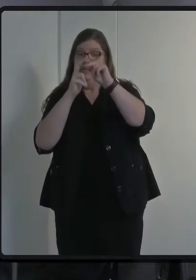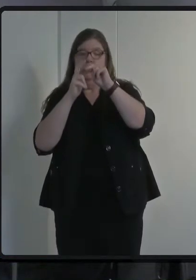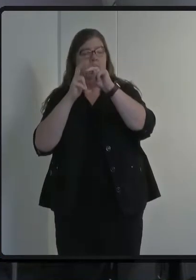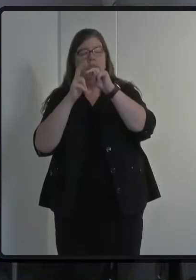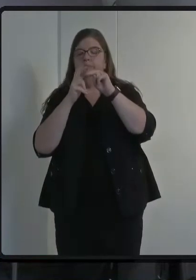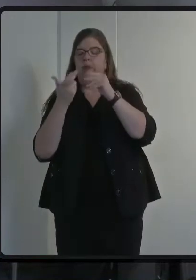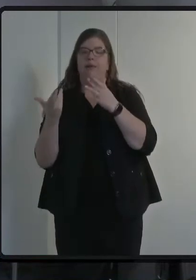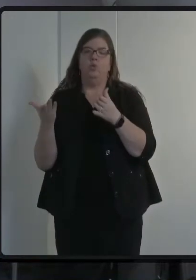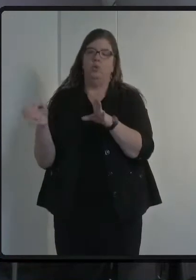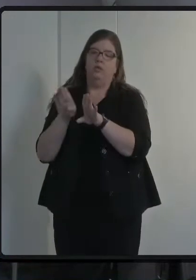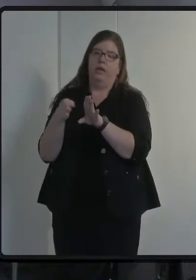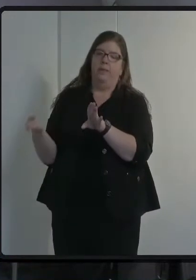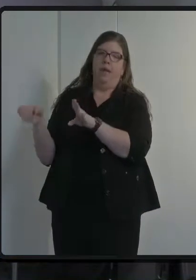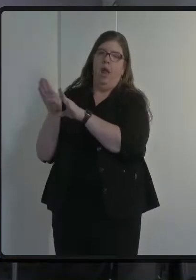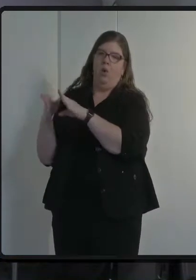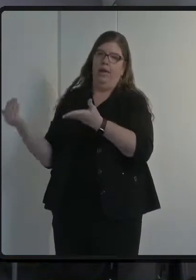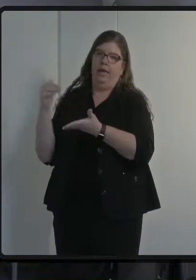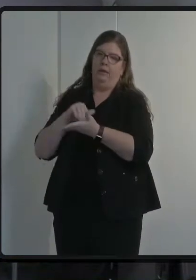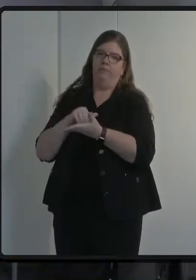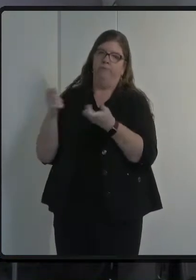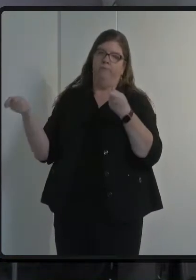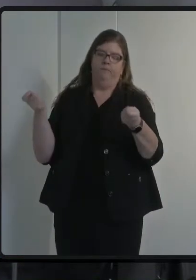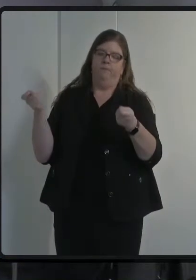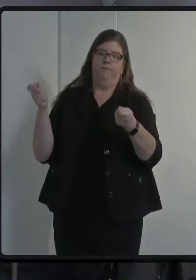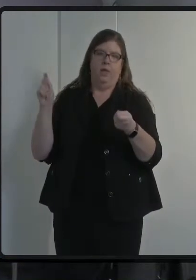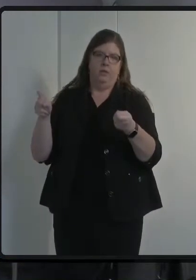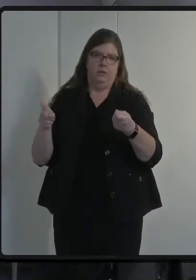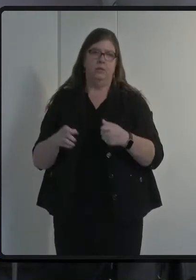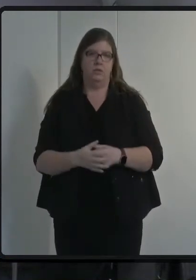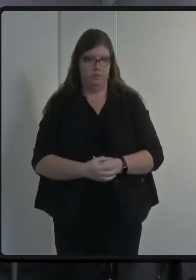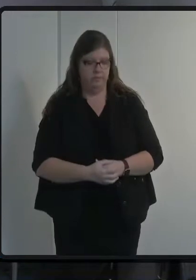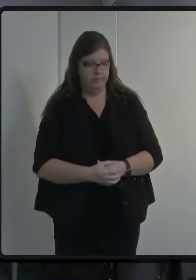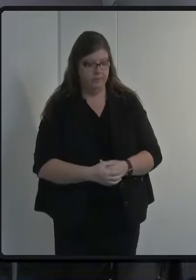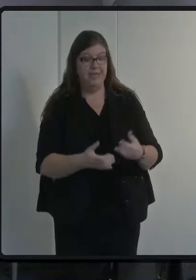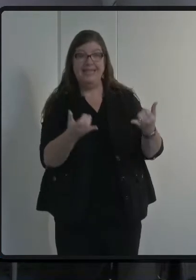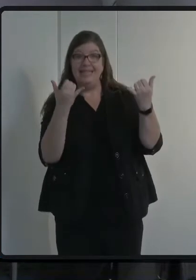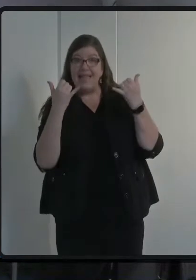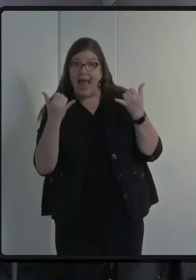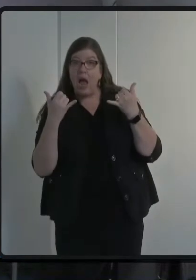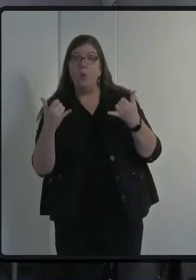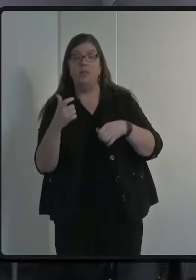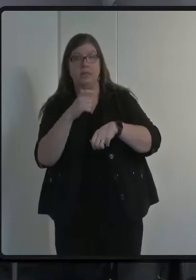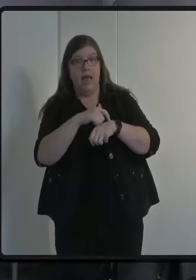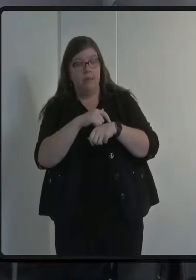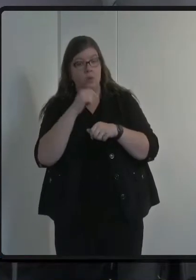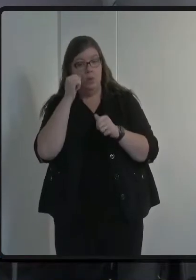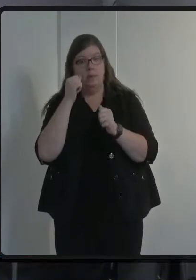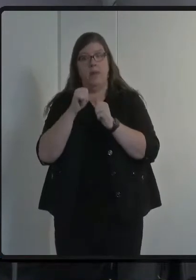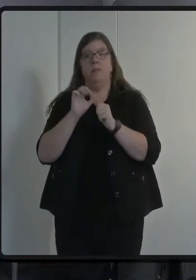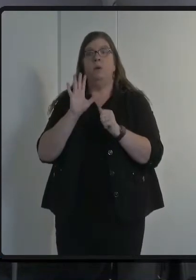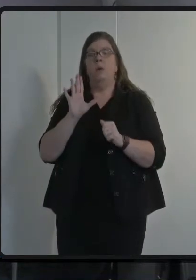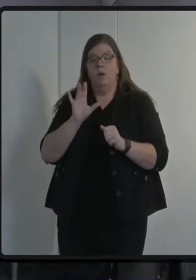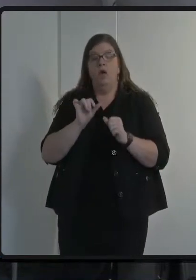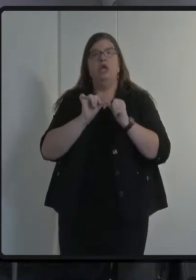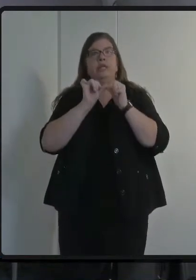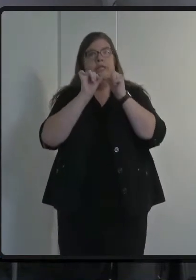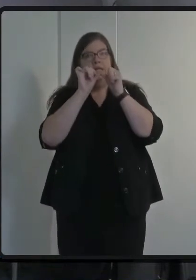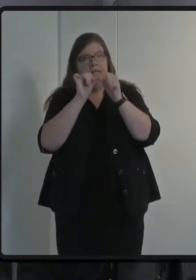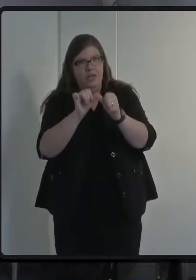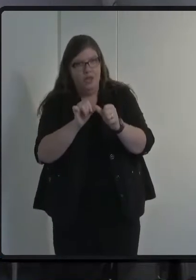to then shut businesses down again. This now is the time where we have to remind ourselves to continue with